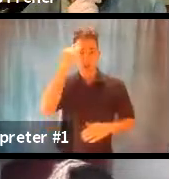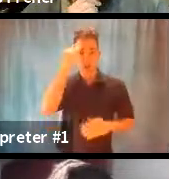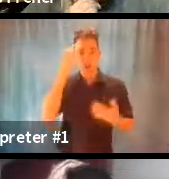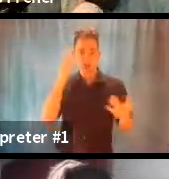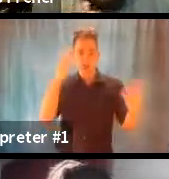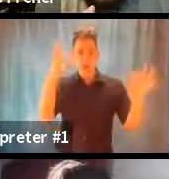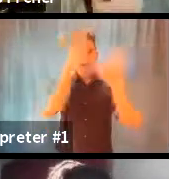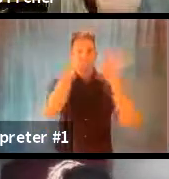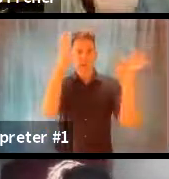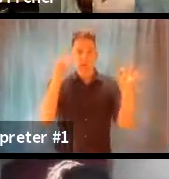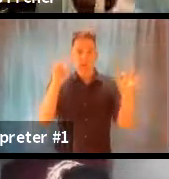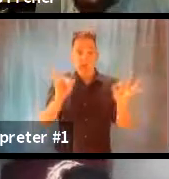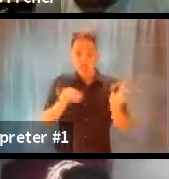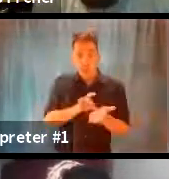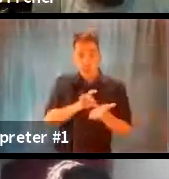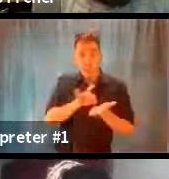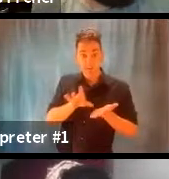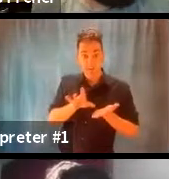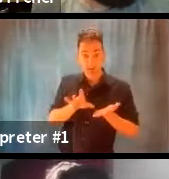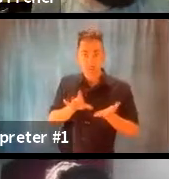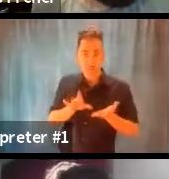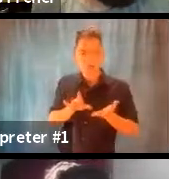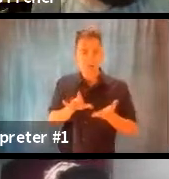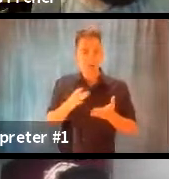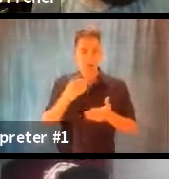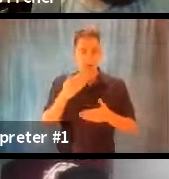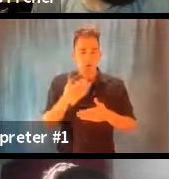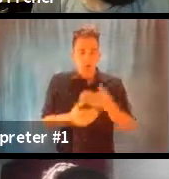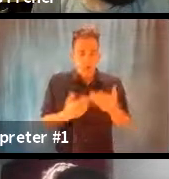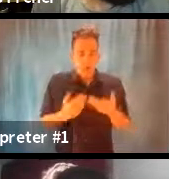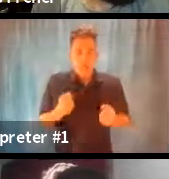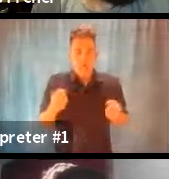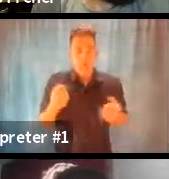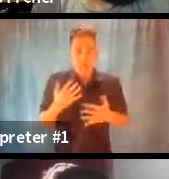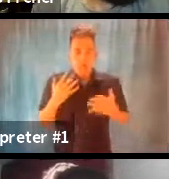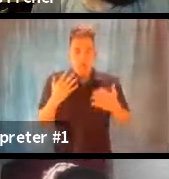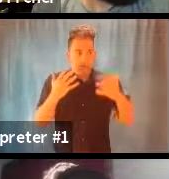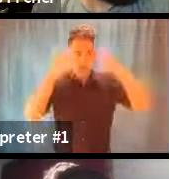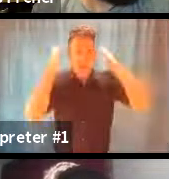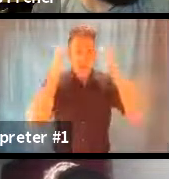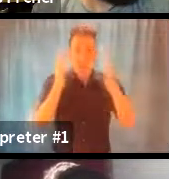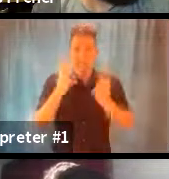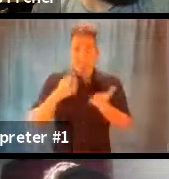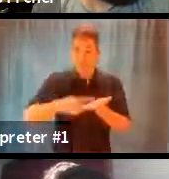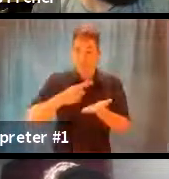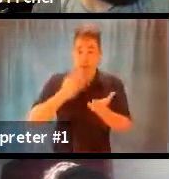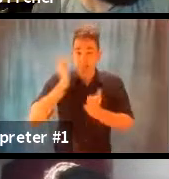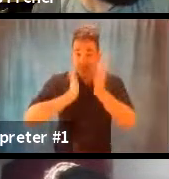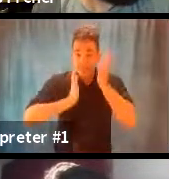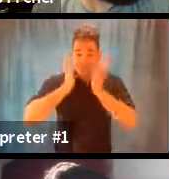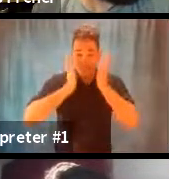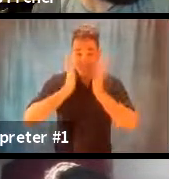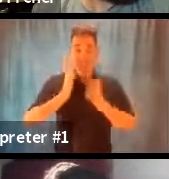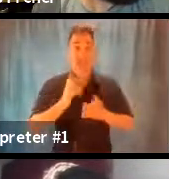is time-consuming, frightening, and overwhelming. It's sometimes embarrassing. In their lifetimes, most people never